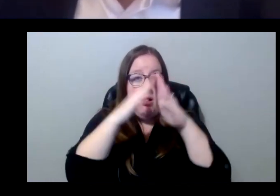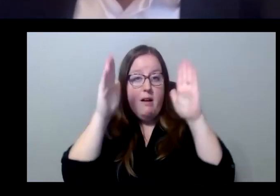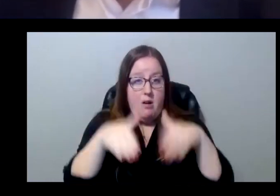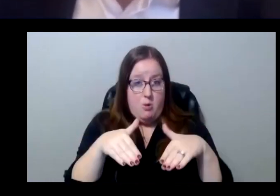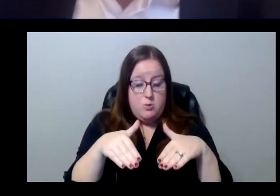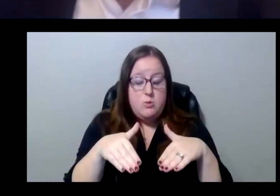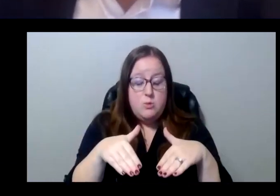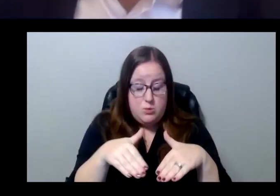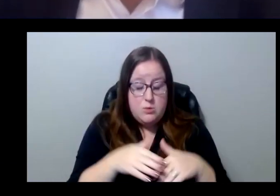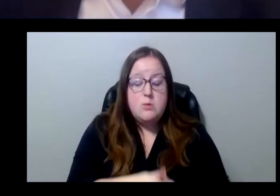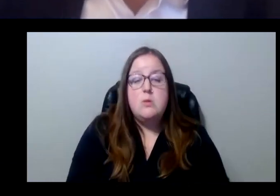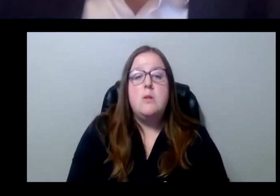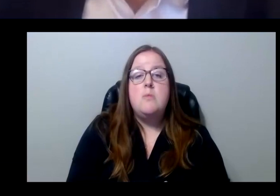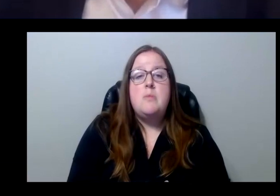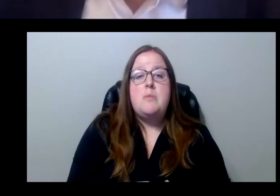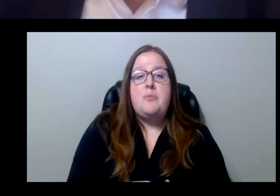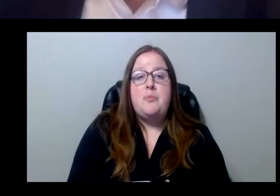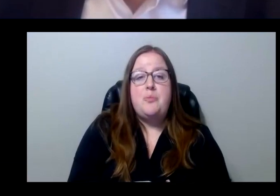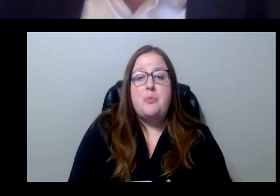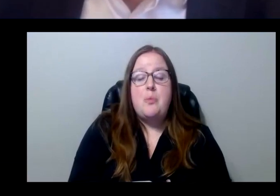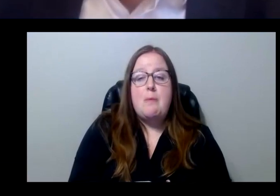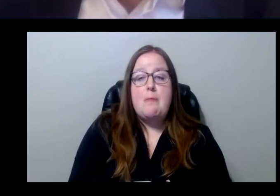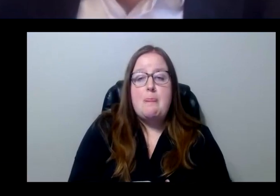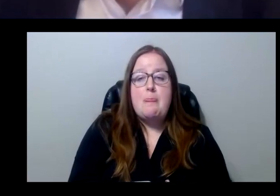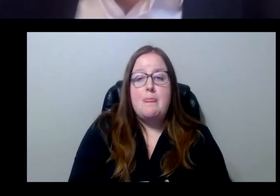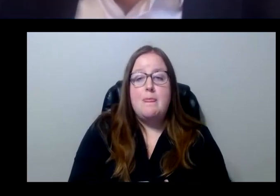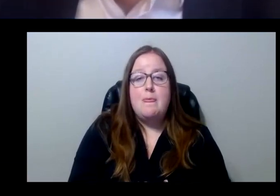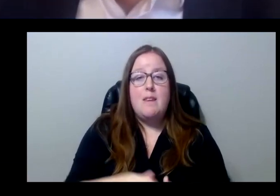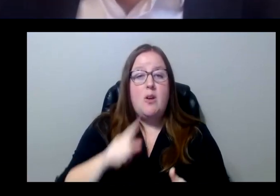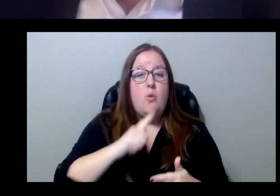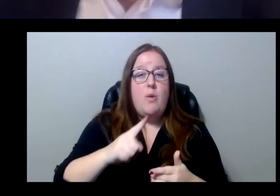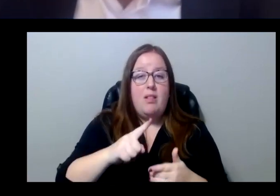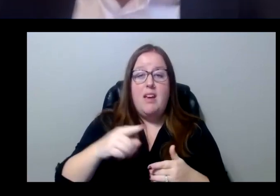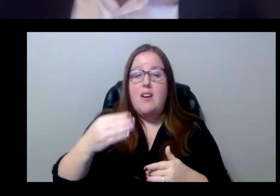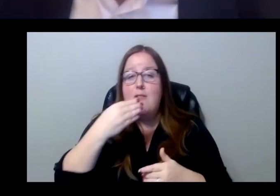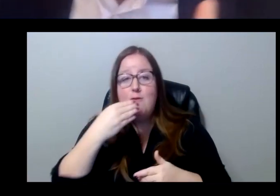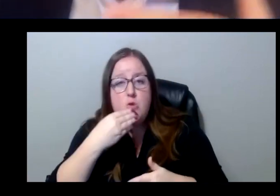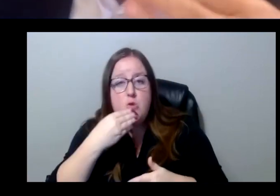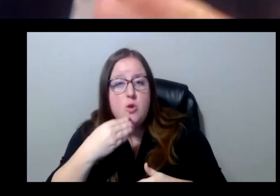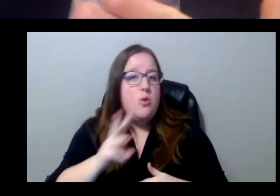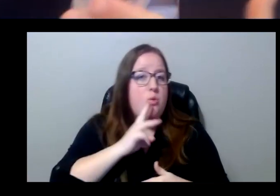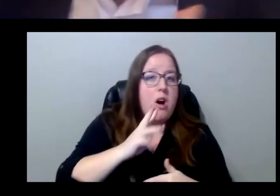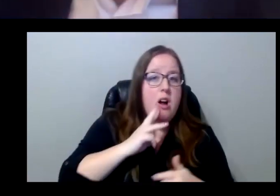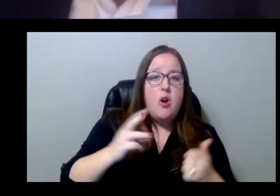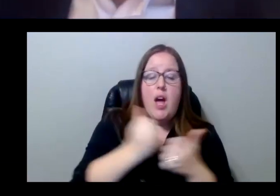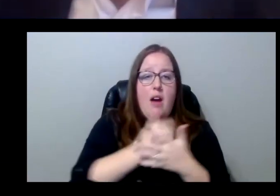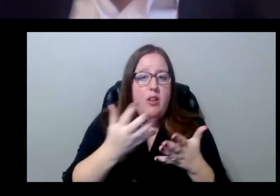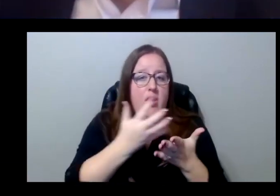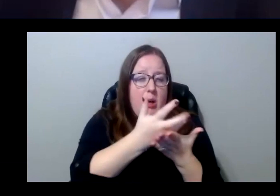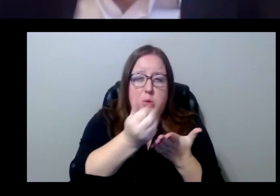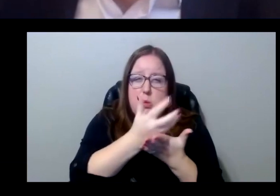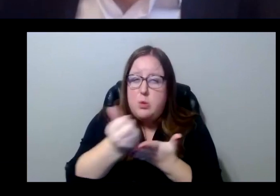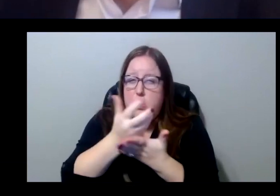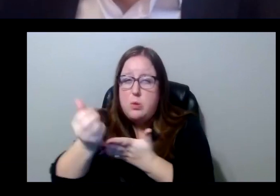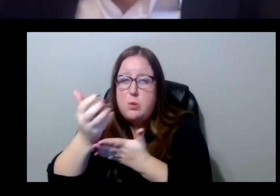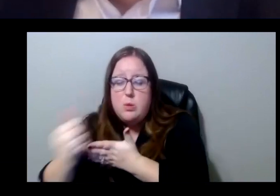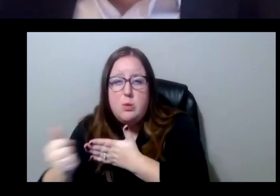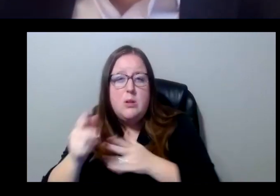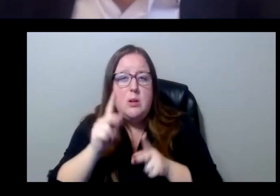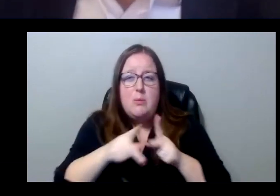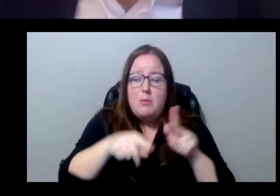there was a resistance that formed. In fact, I interviewed a man who helped to start the resistance